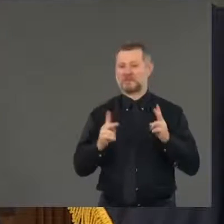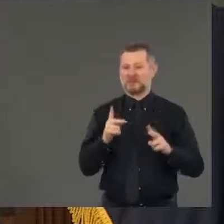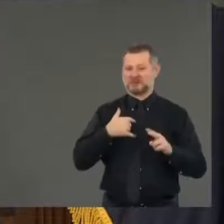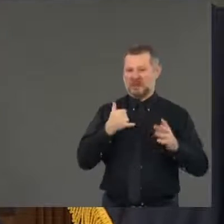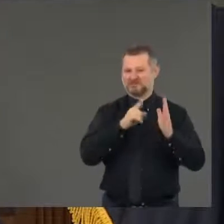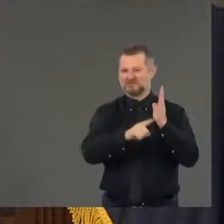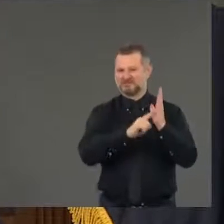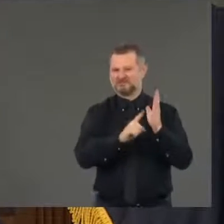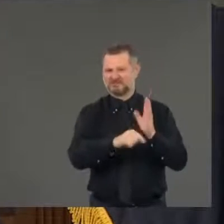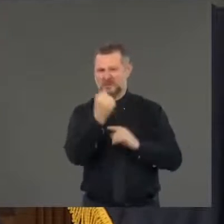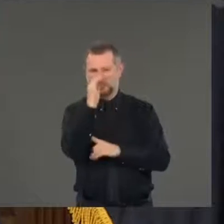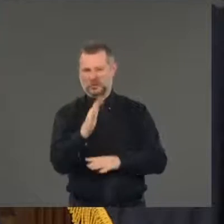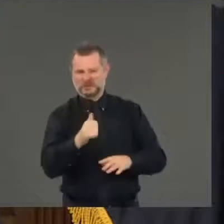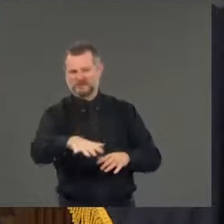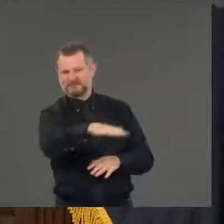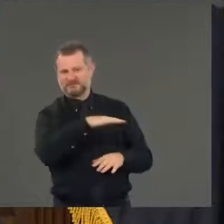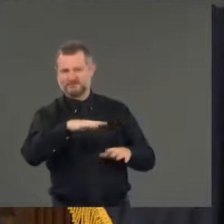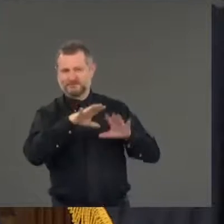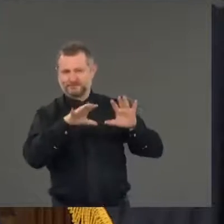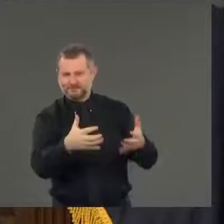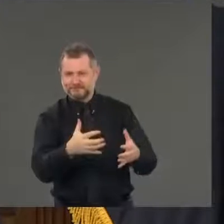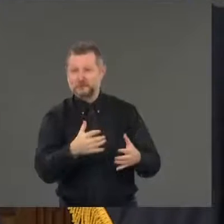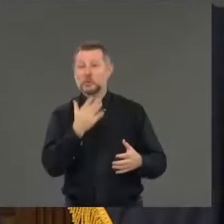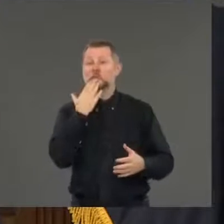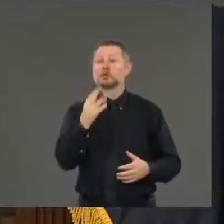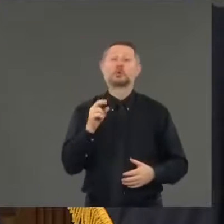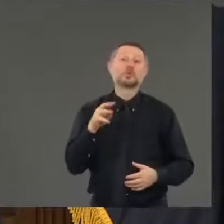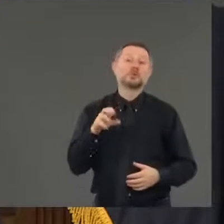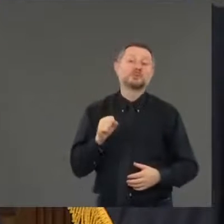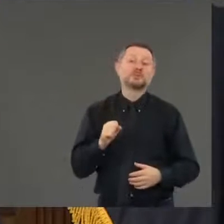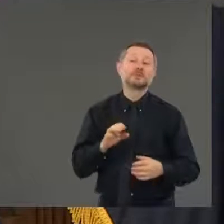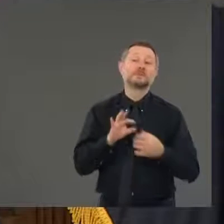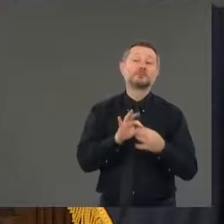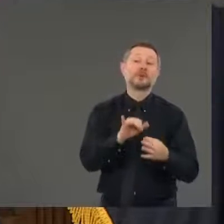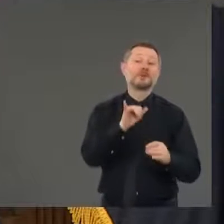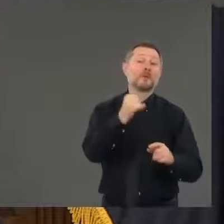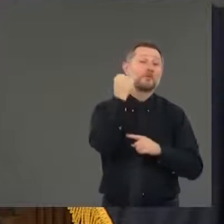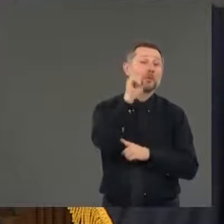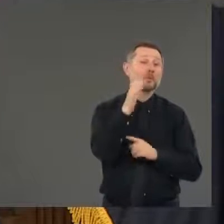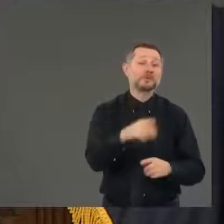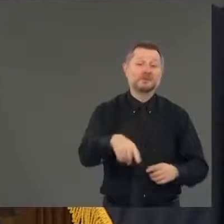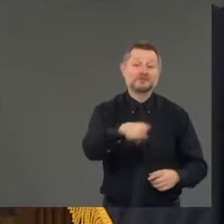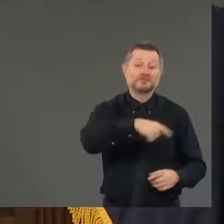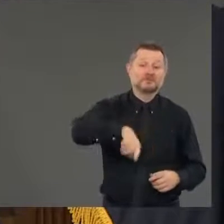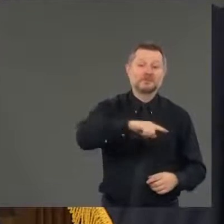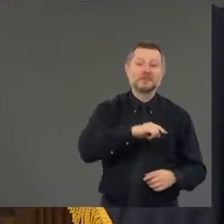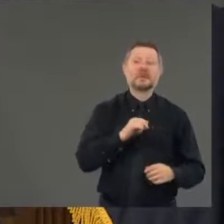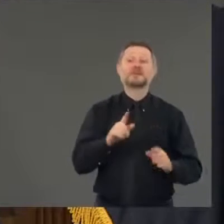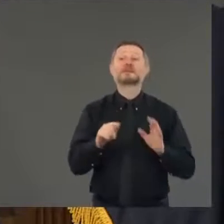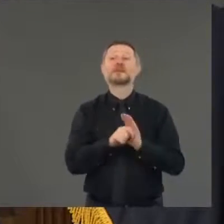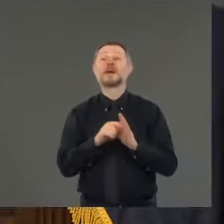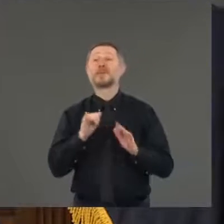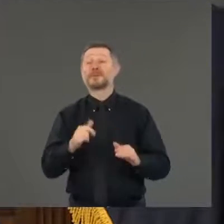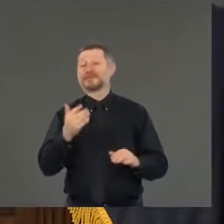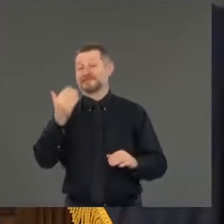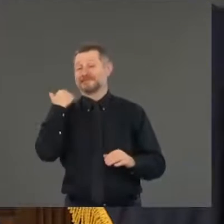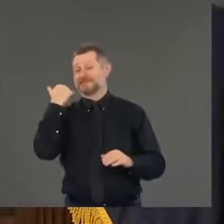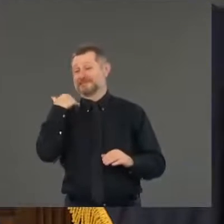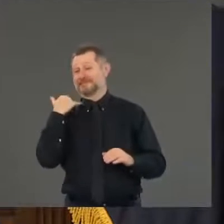the nation, the good news about the protests, they happened when our infection rate